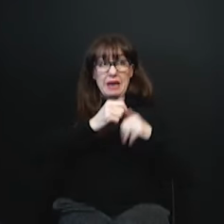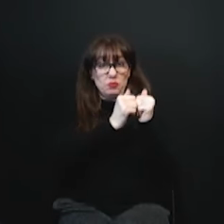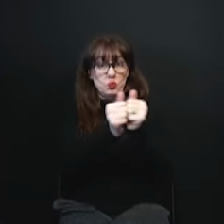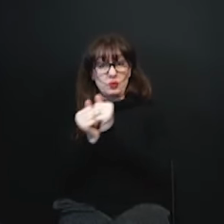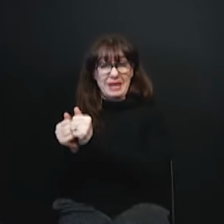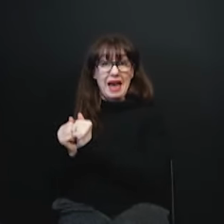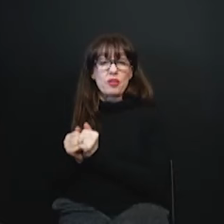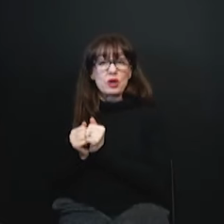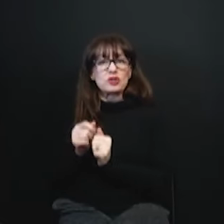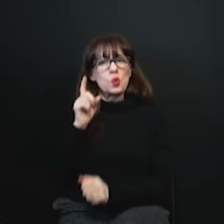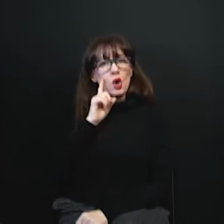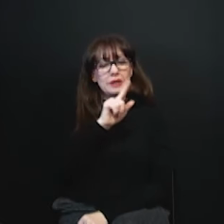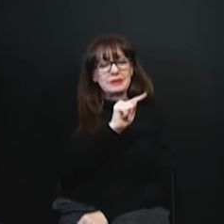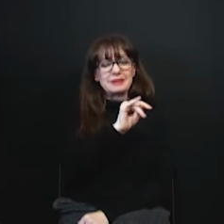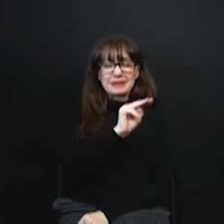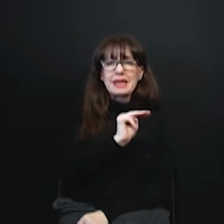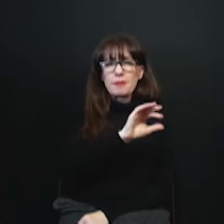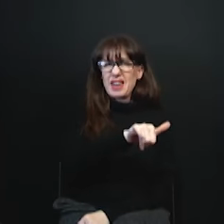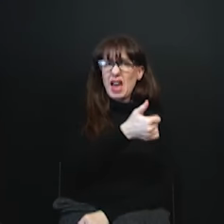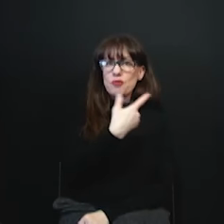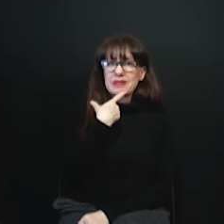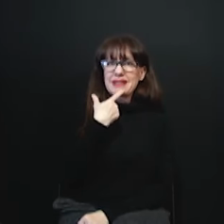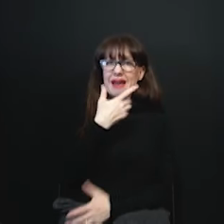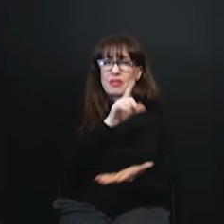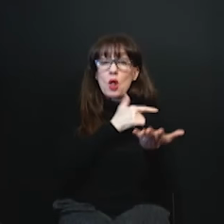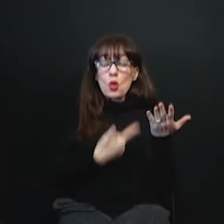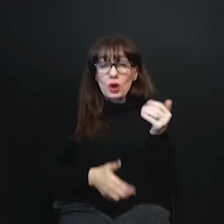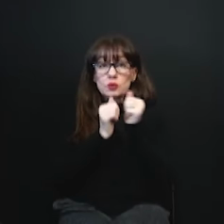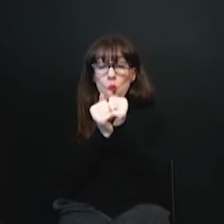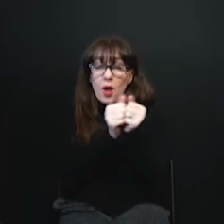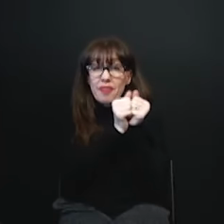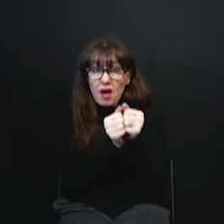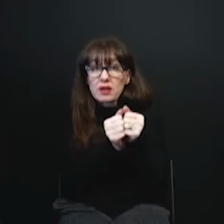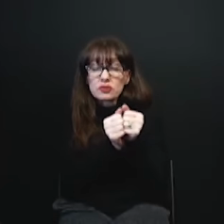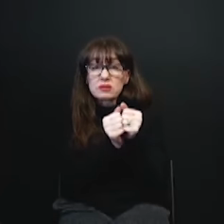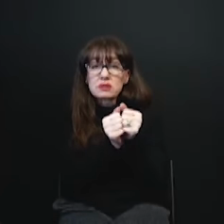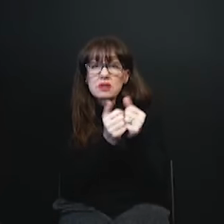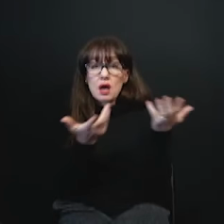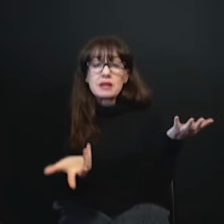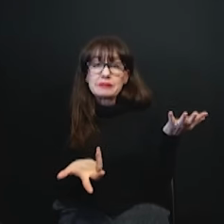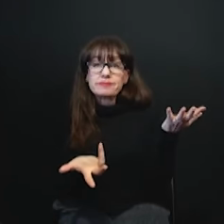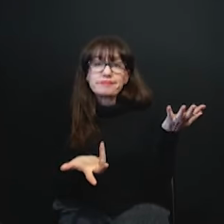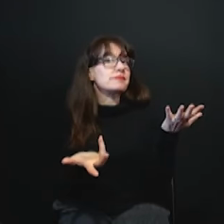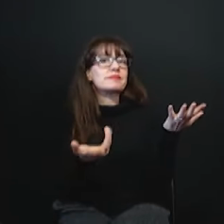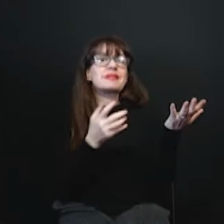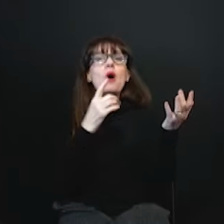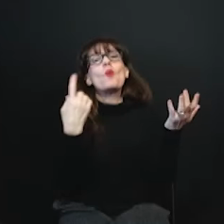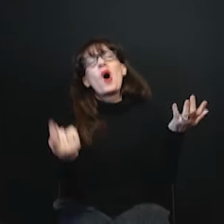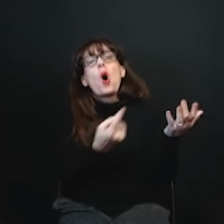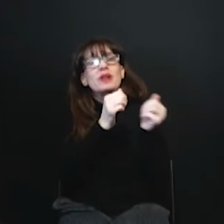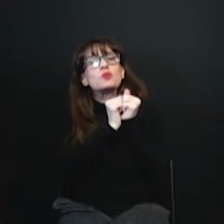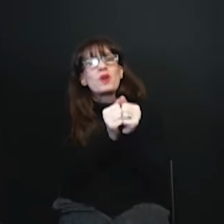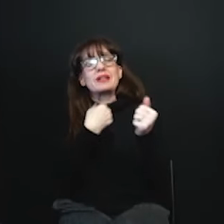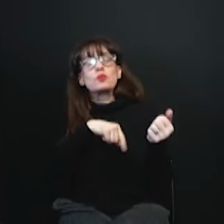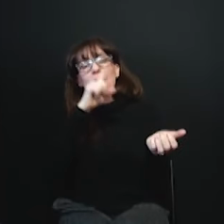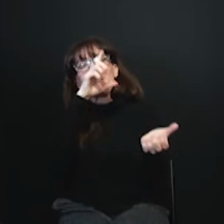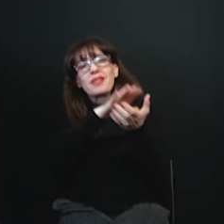heard Tim and others say so far this morning, the Lord is certainly with us, and he's always with us. We believe